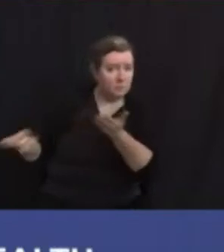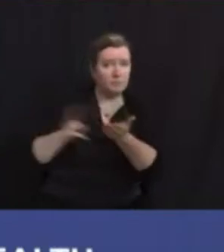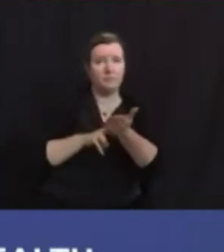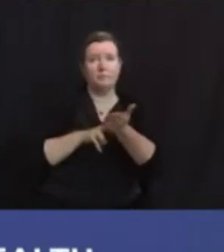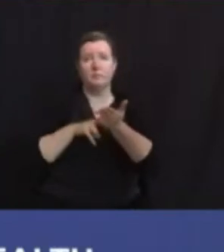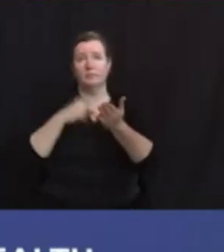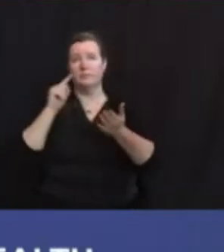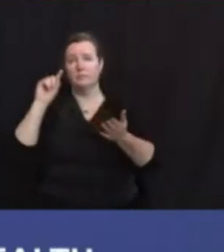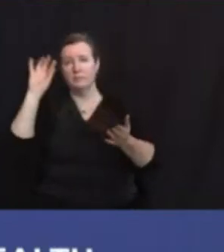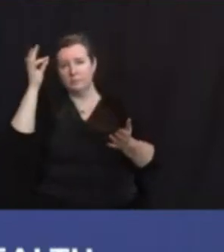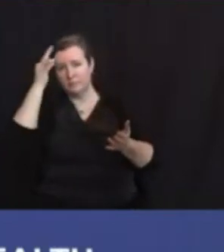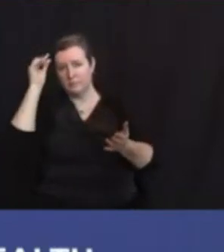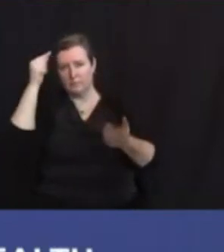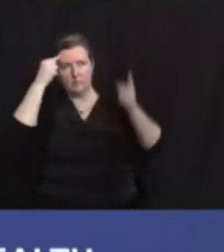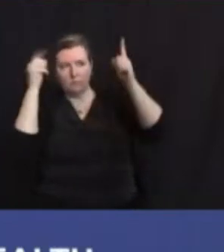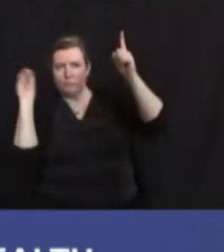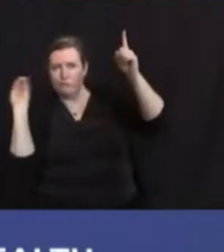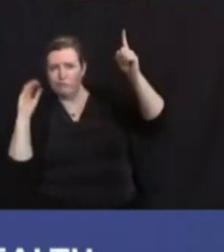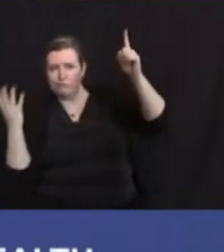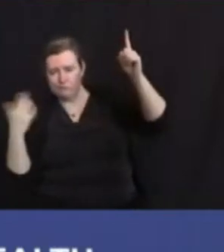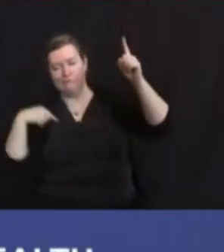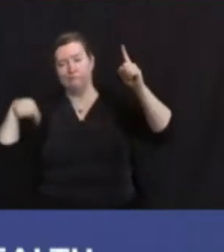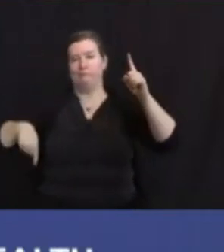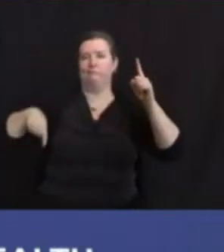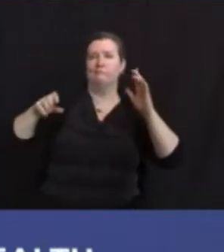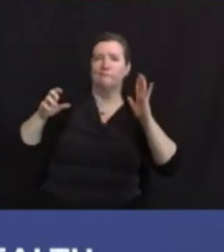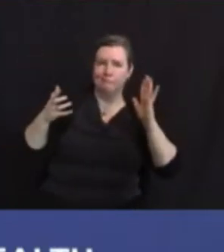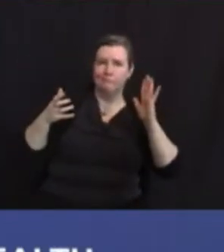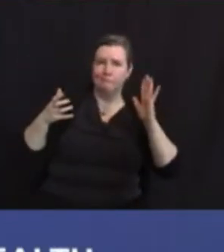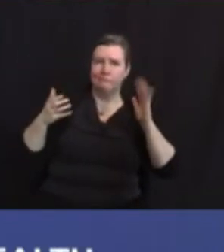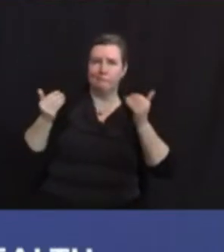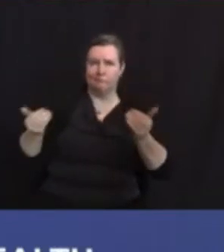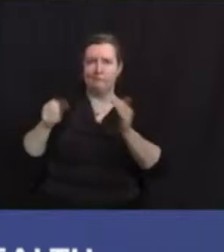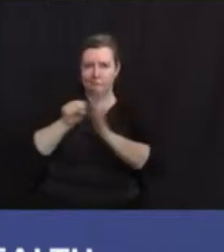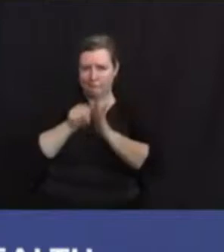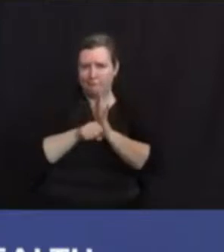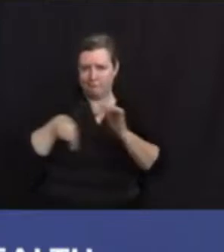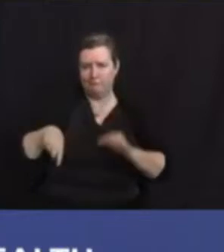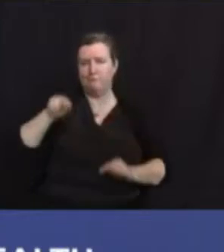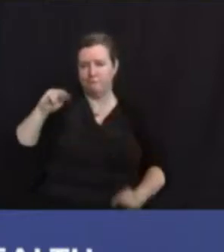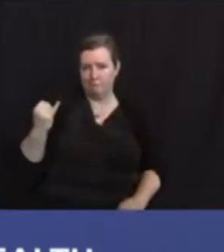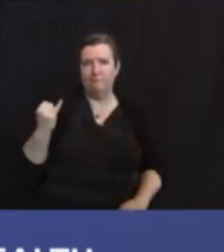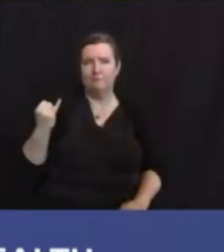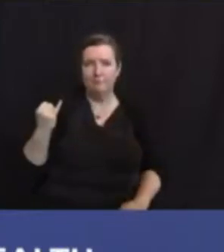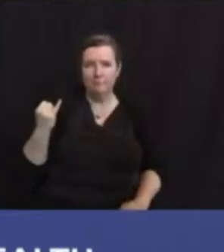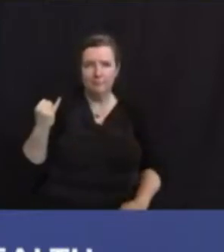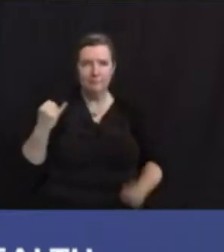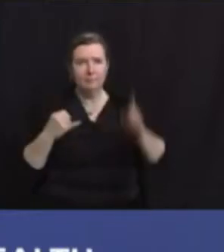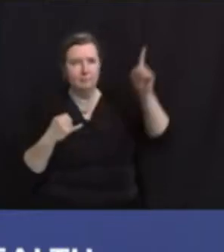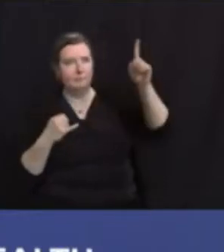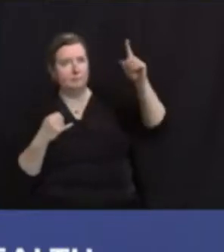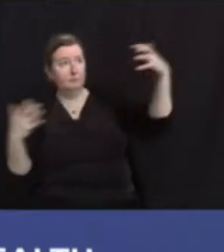government wasn't doing anything. I don't have a particular answer of how well this syncs up, but we